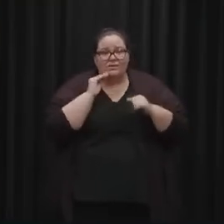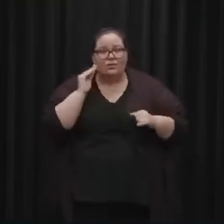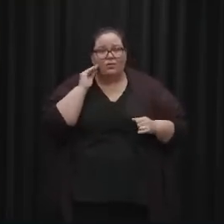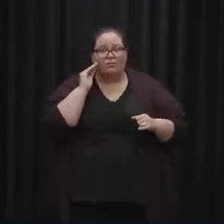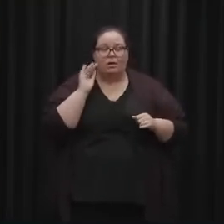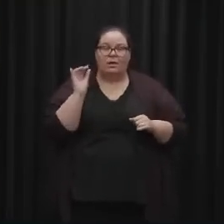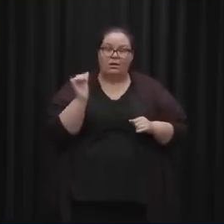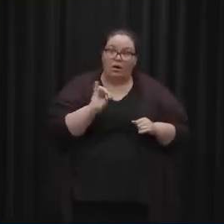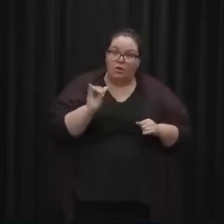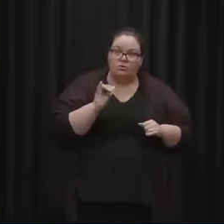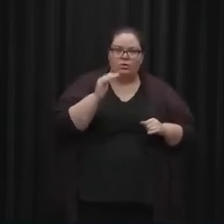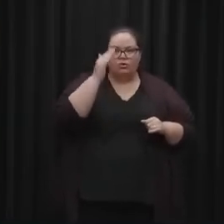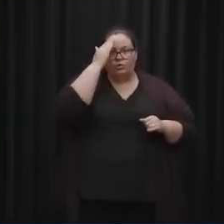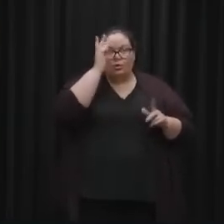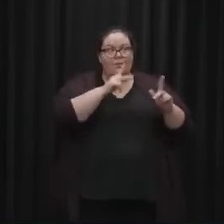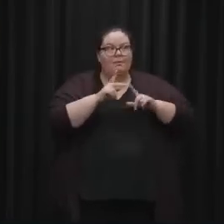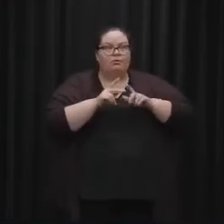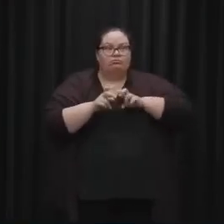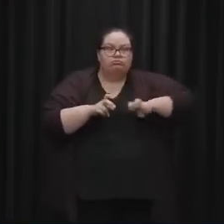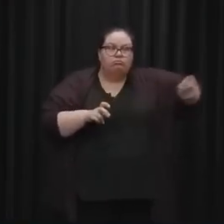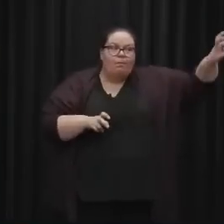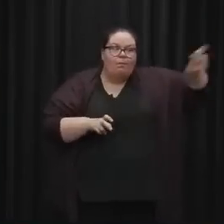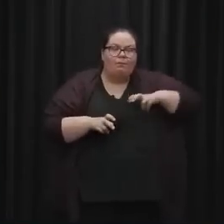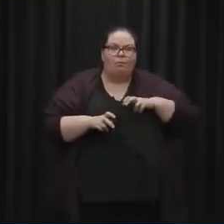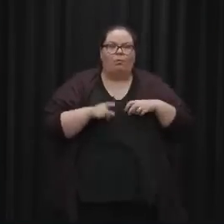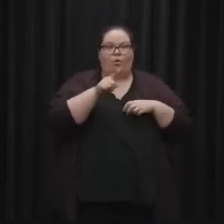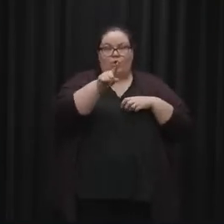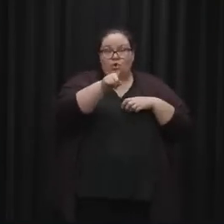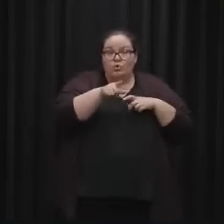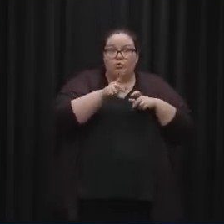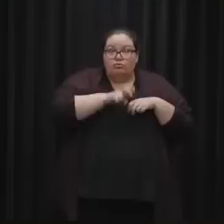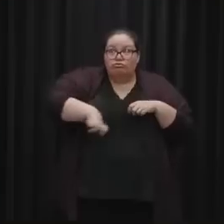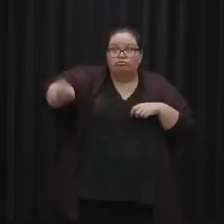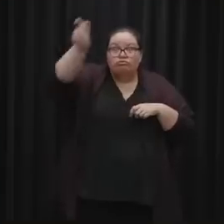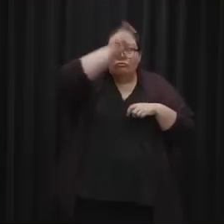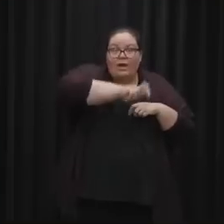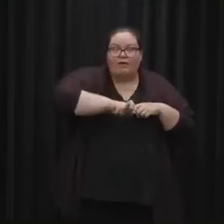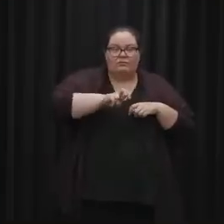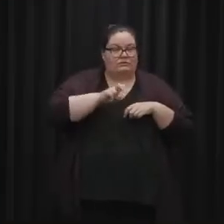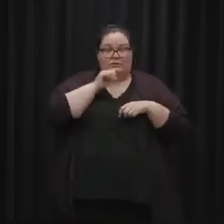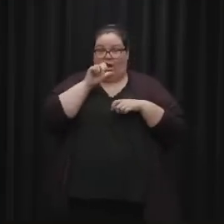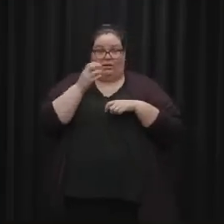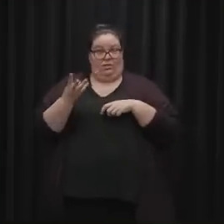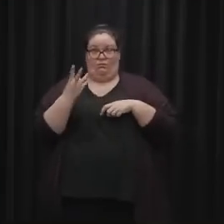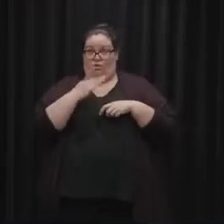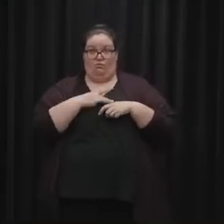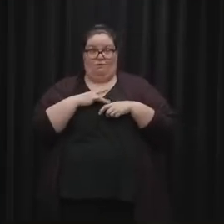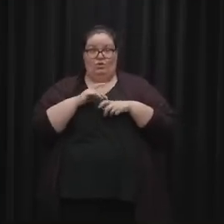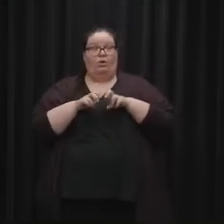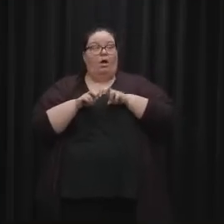who have traveled outside the bubble, or if you yourself have traveled outside the bubble, it's really more important that you